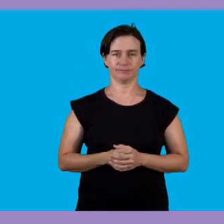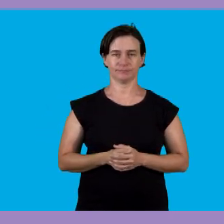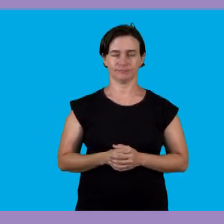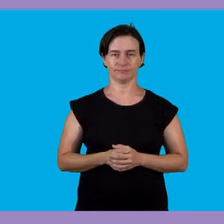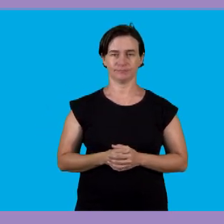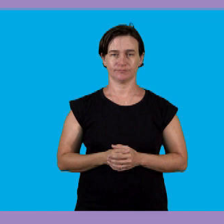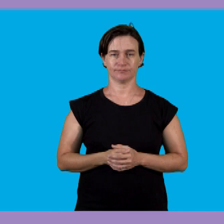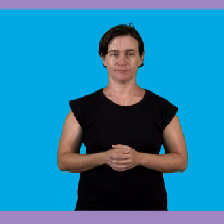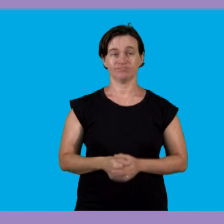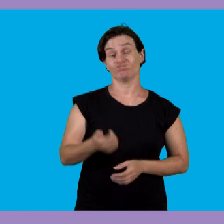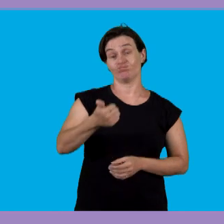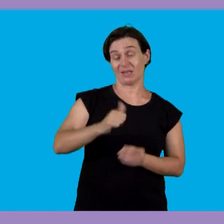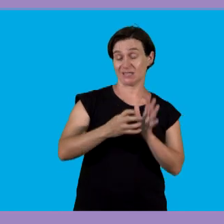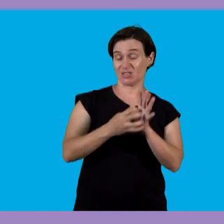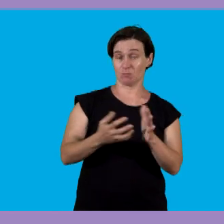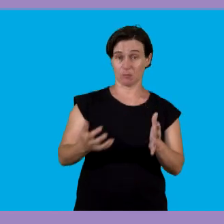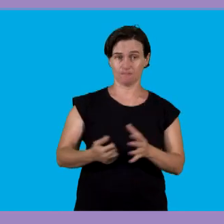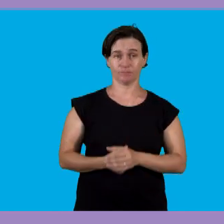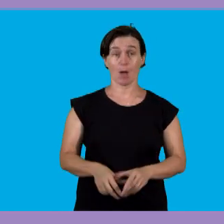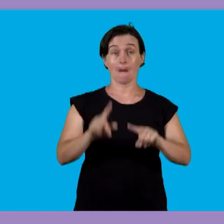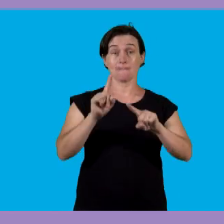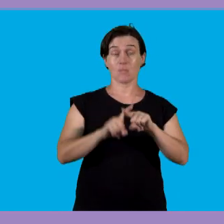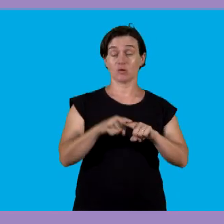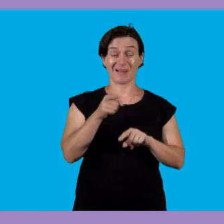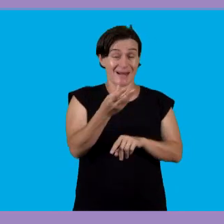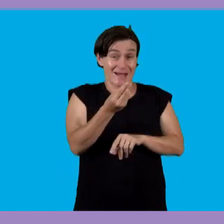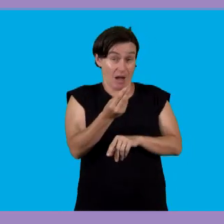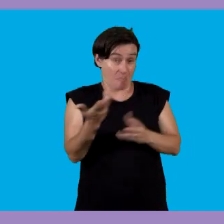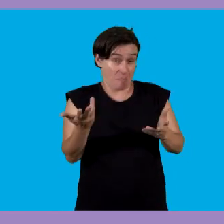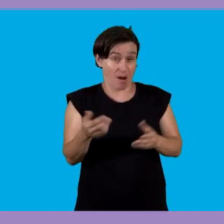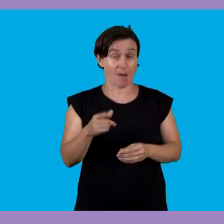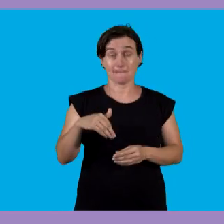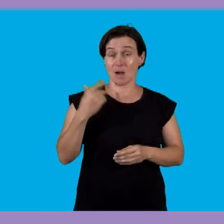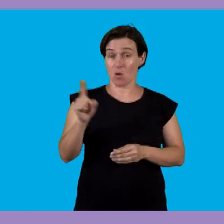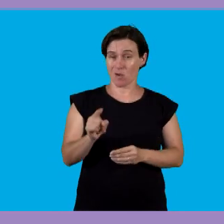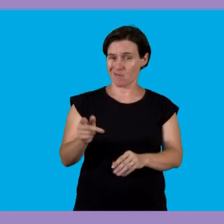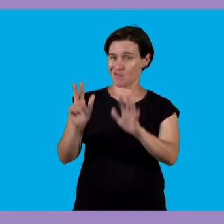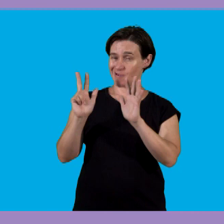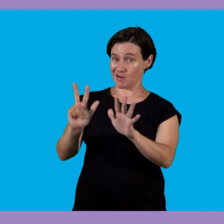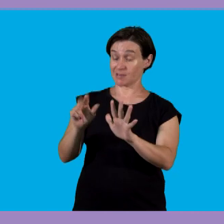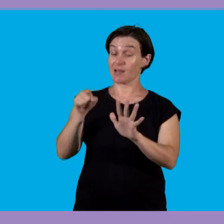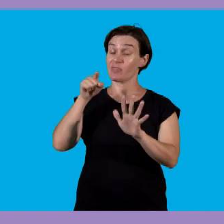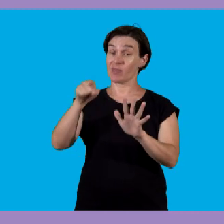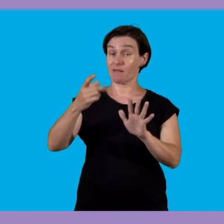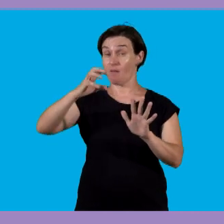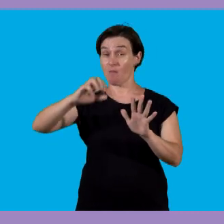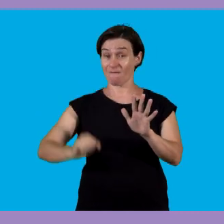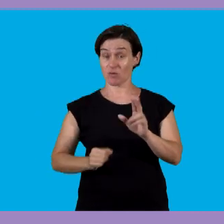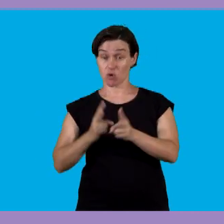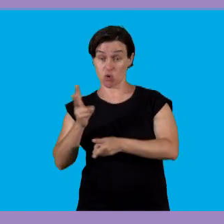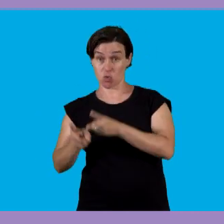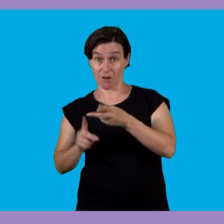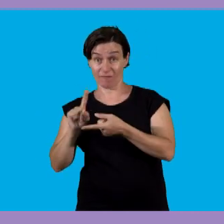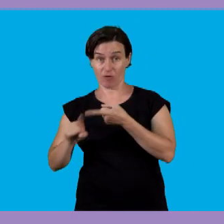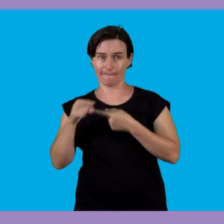unknown number. The next one there says multiply an unknown number by 8 and subtract